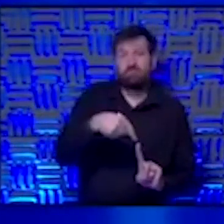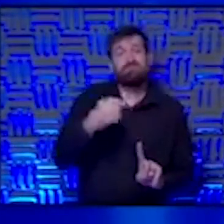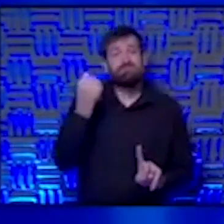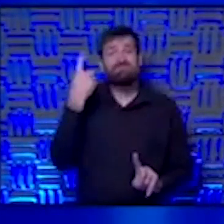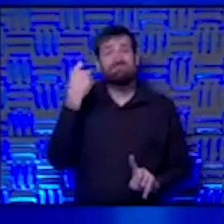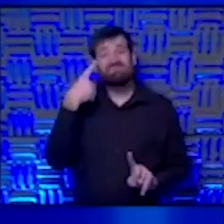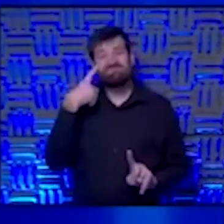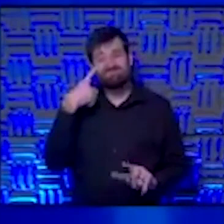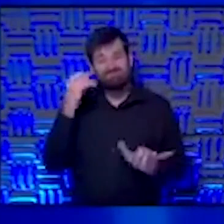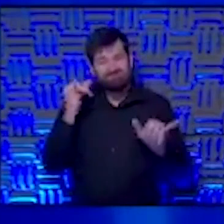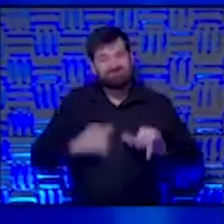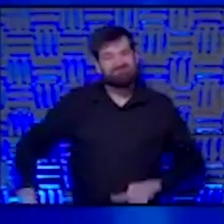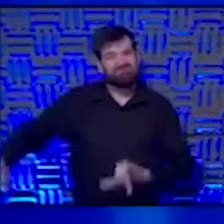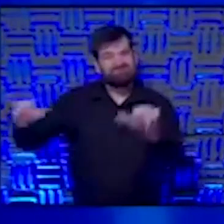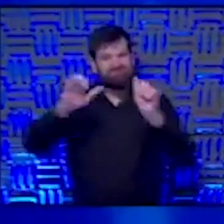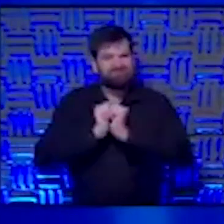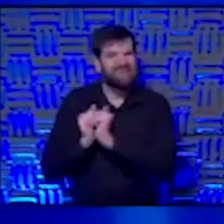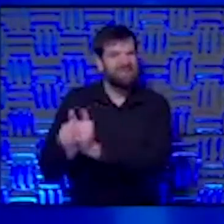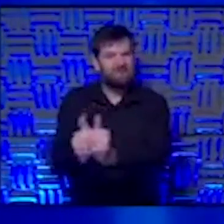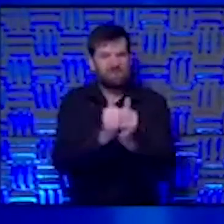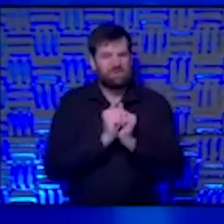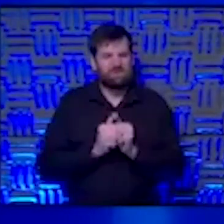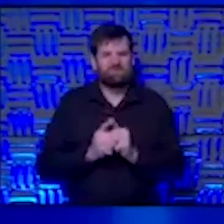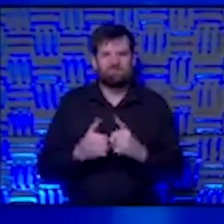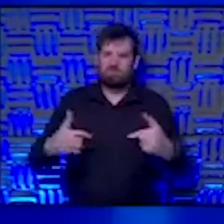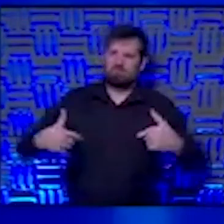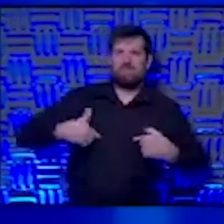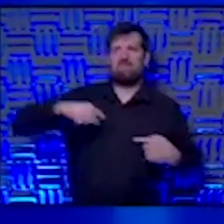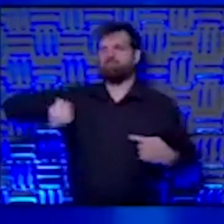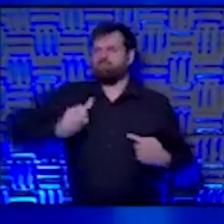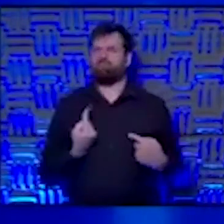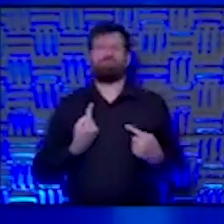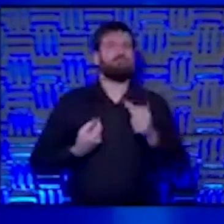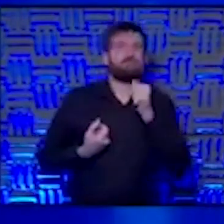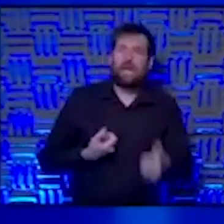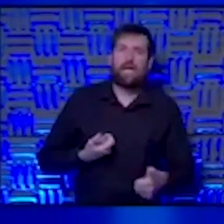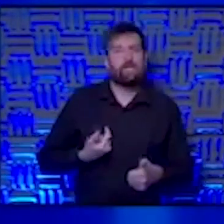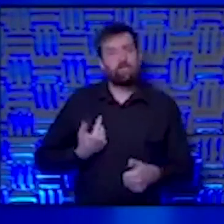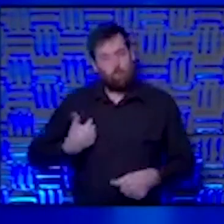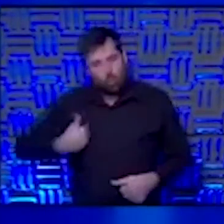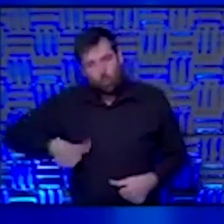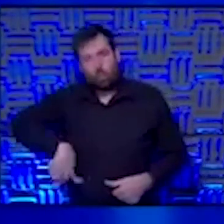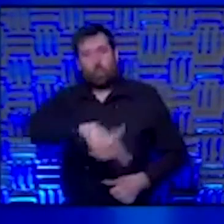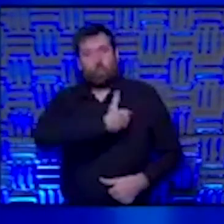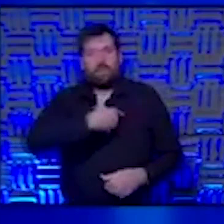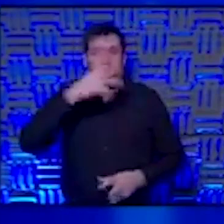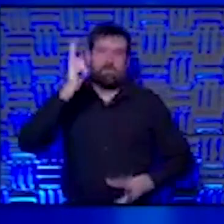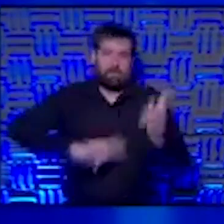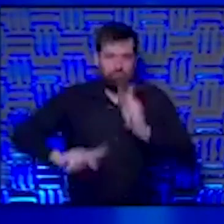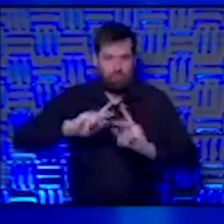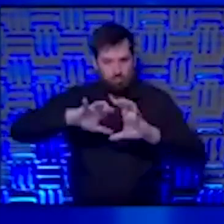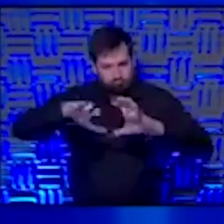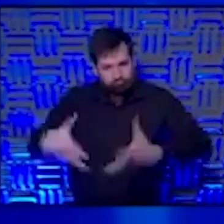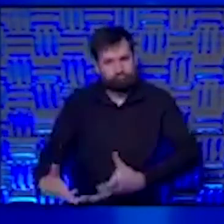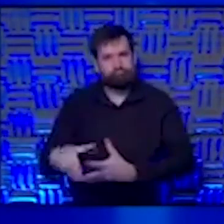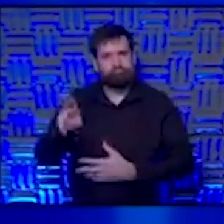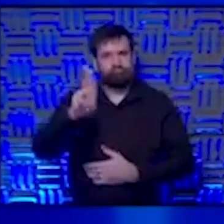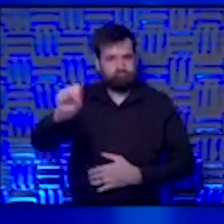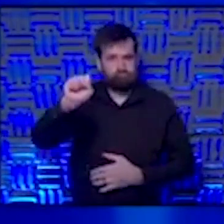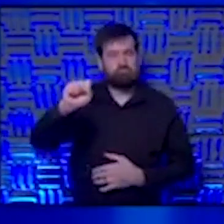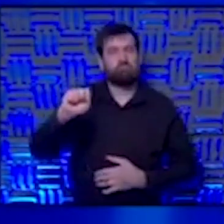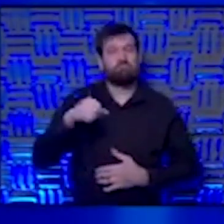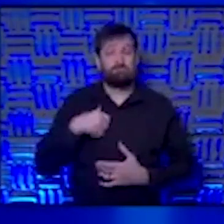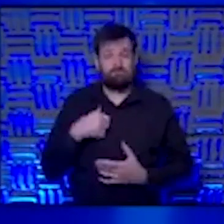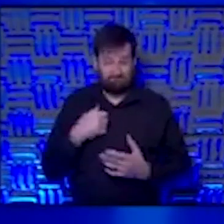in this together. It is not I the one. It is we the people. And only if we take care of we the people will we be able to